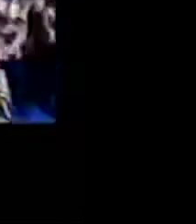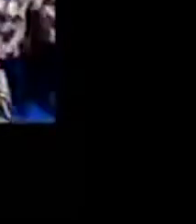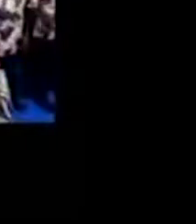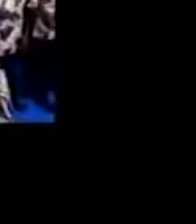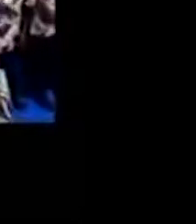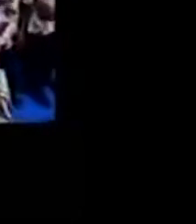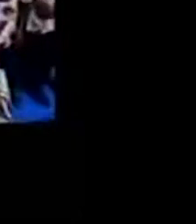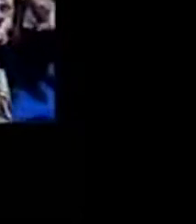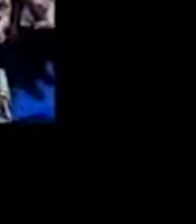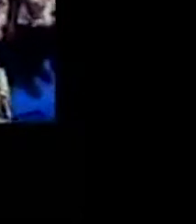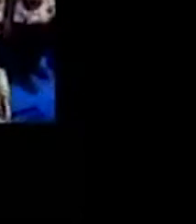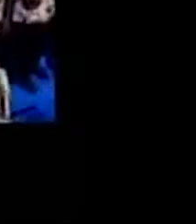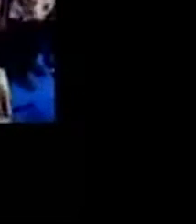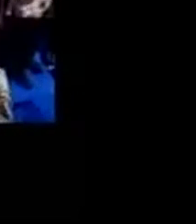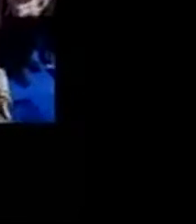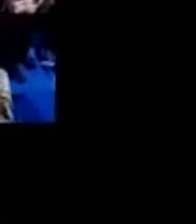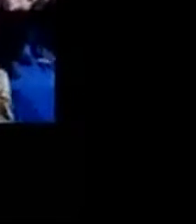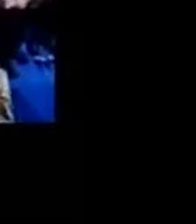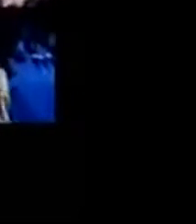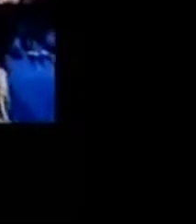not everybody